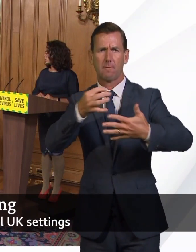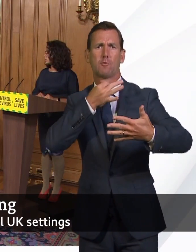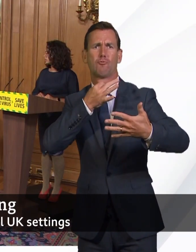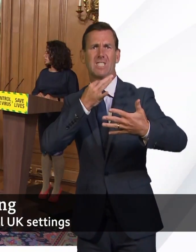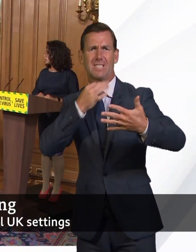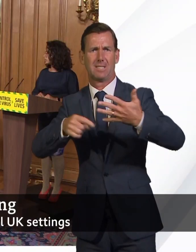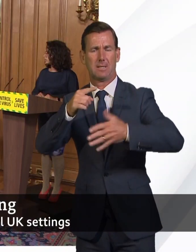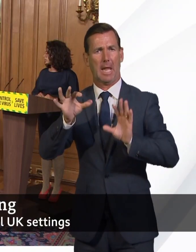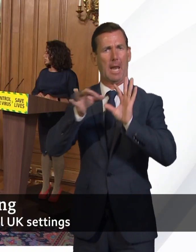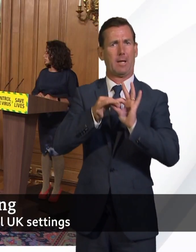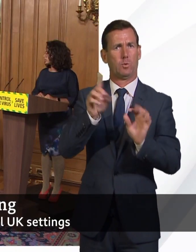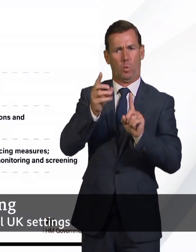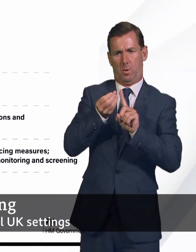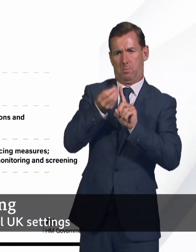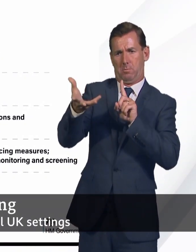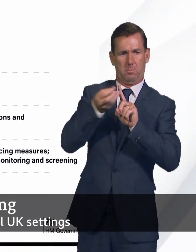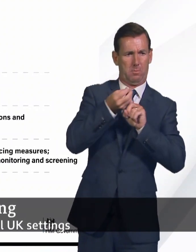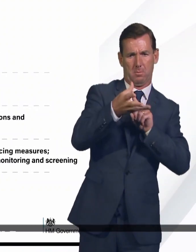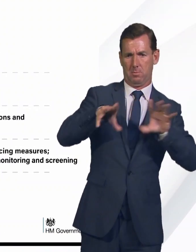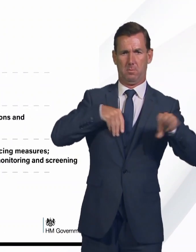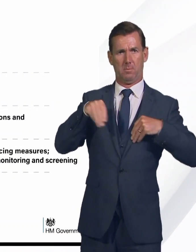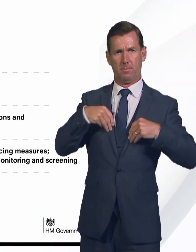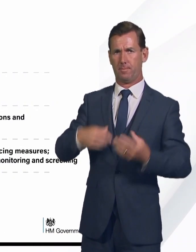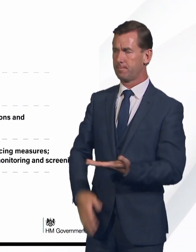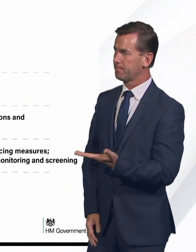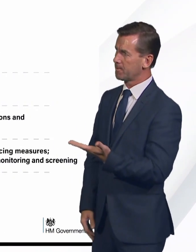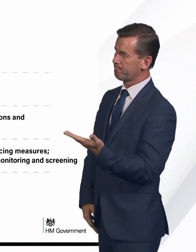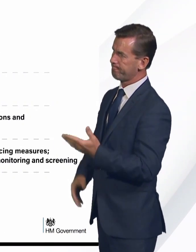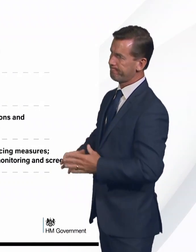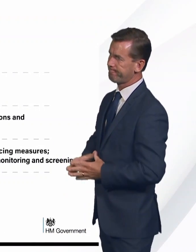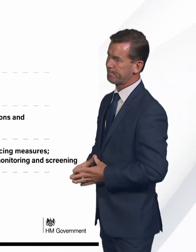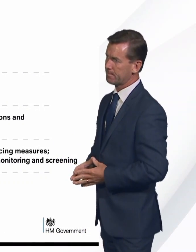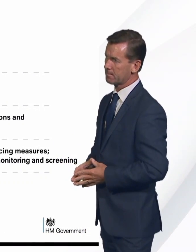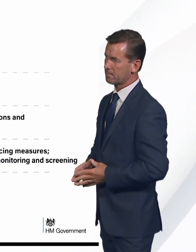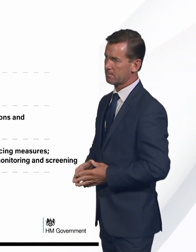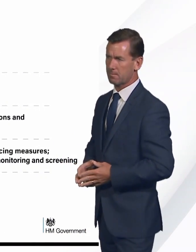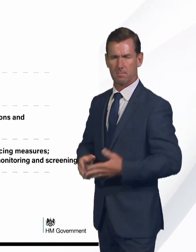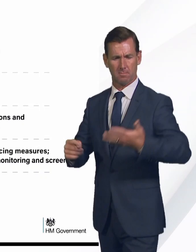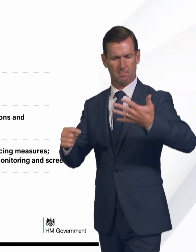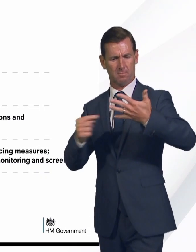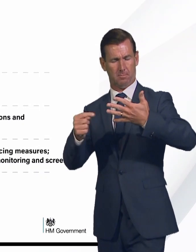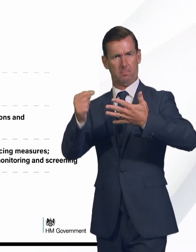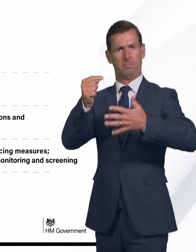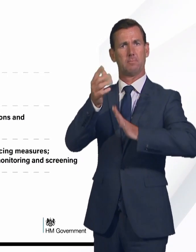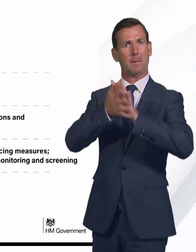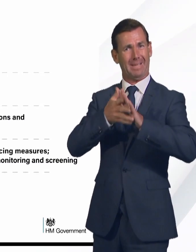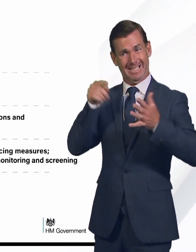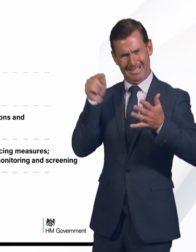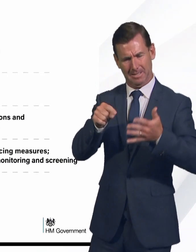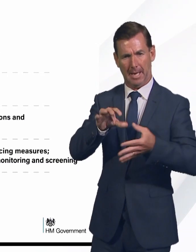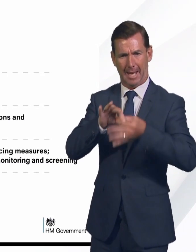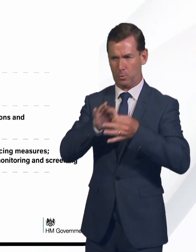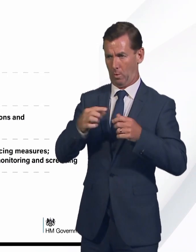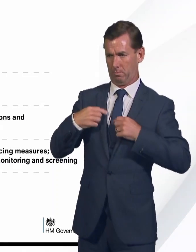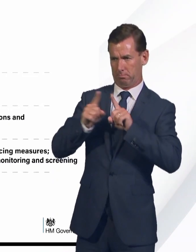R value and the number of new cases. The alert level in turn guides the social distancing rules,